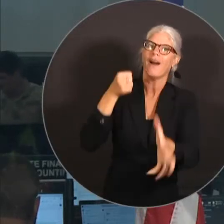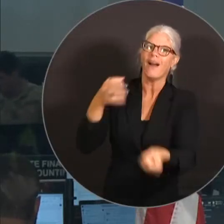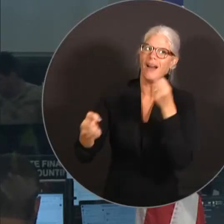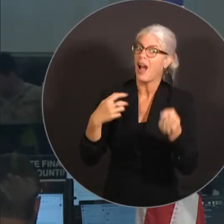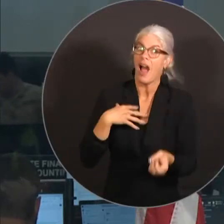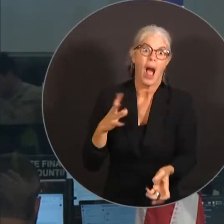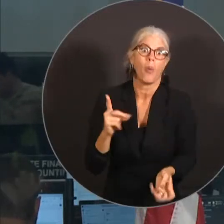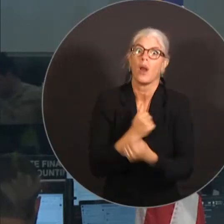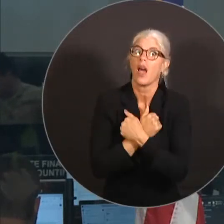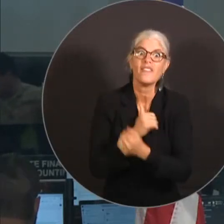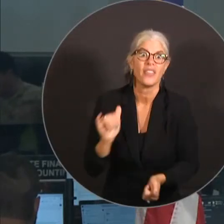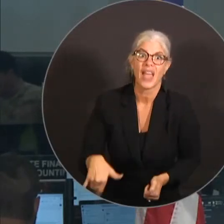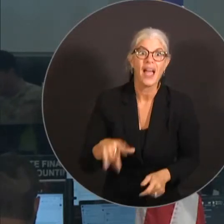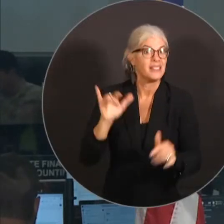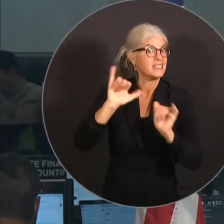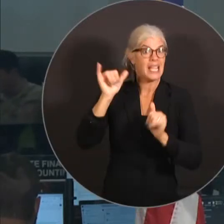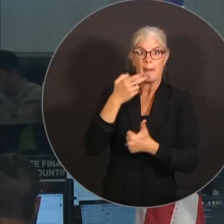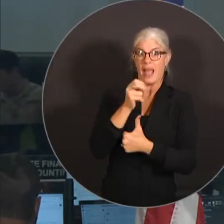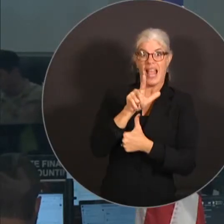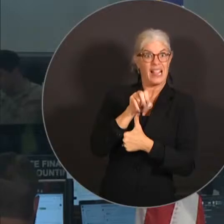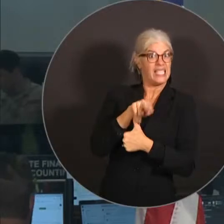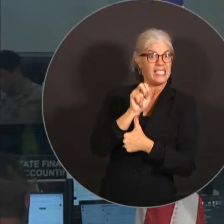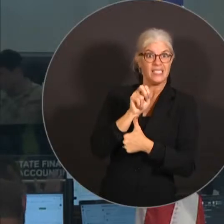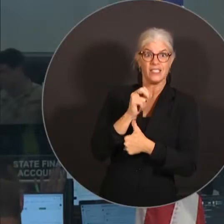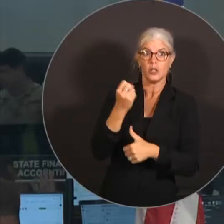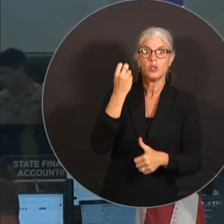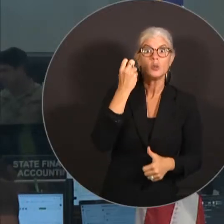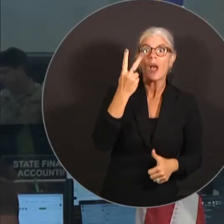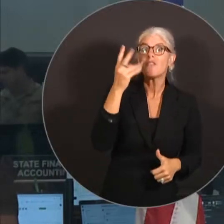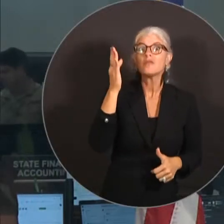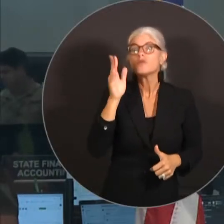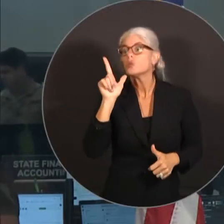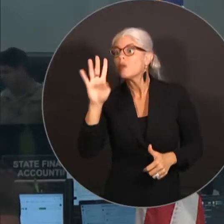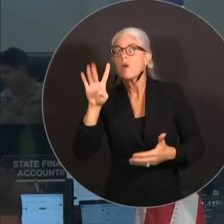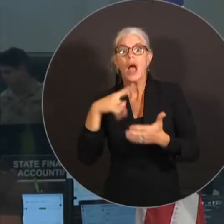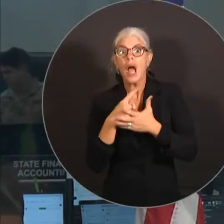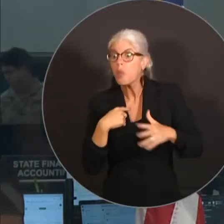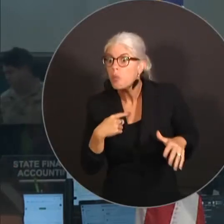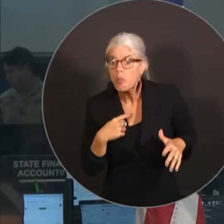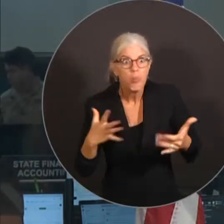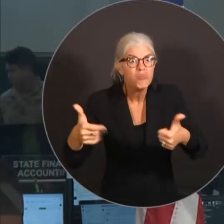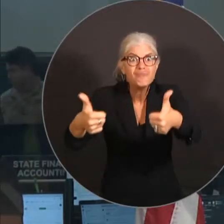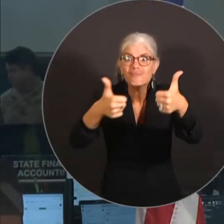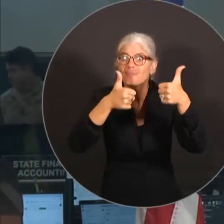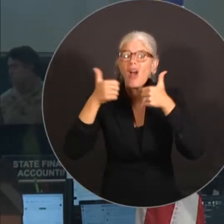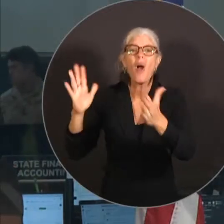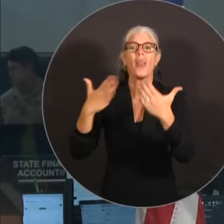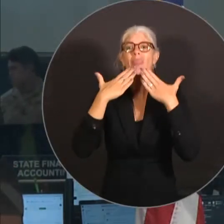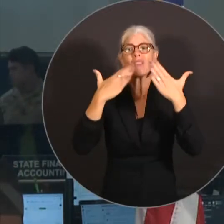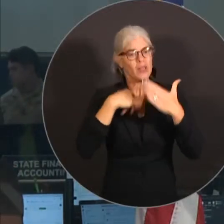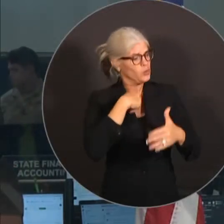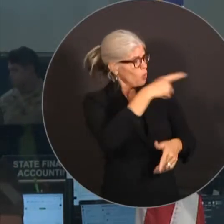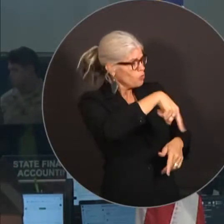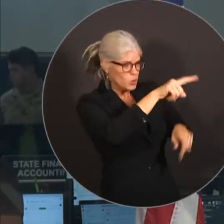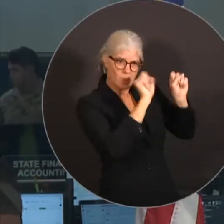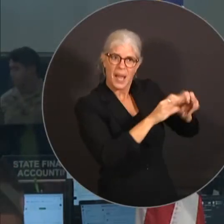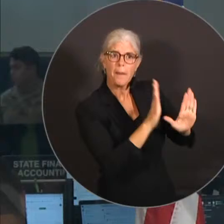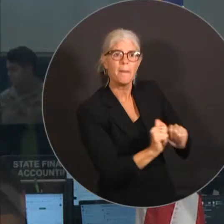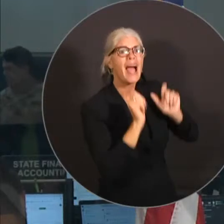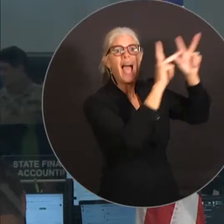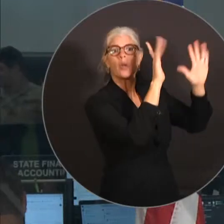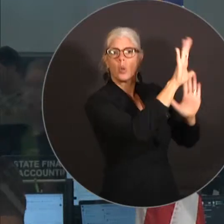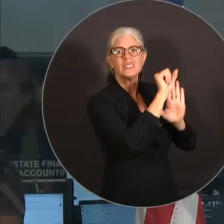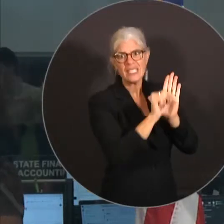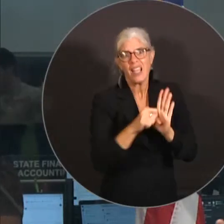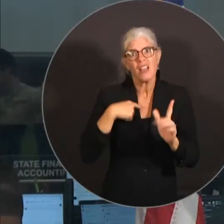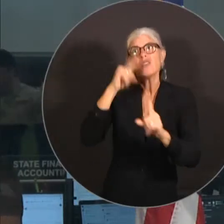to do, just like Helene. And then 24 hours later, it was fine. Thank you. And you guys go back home. We would love to do that. I'm hoping that we're